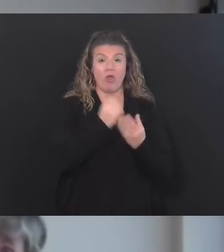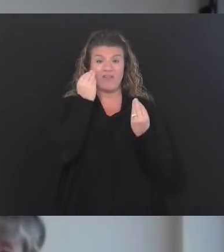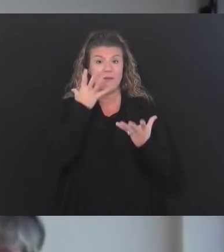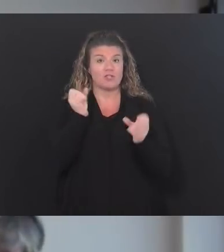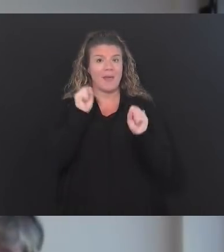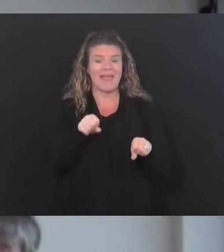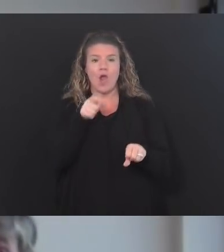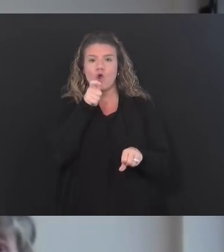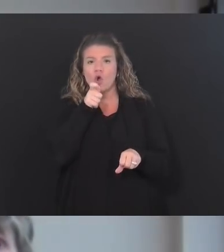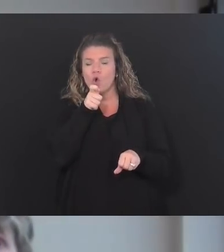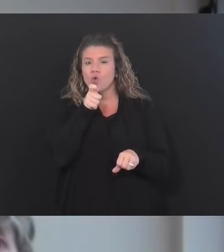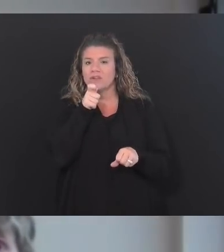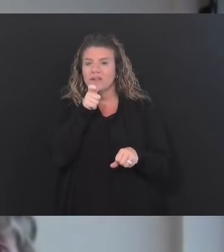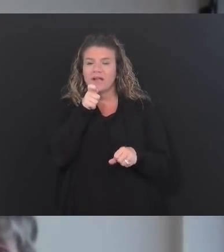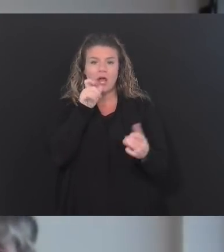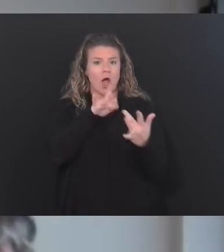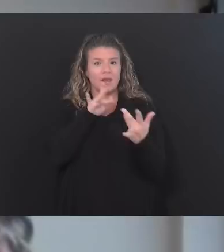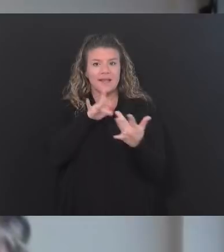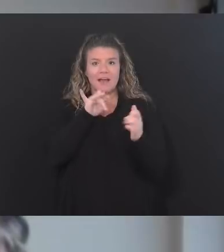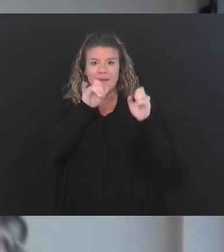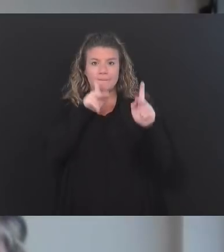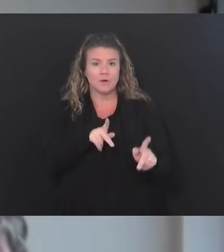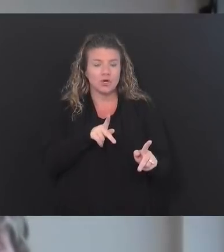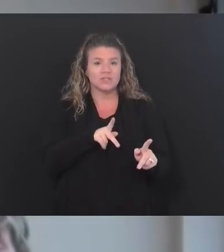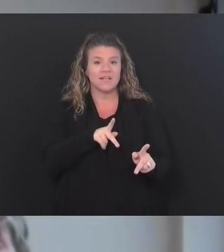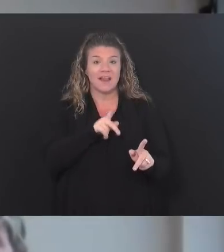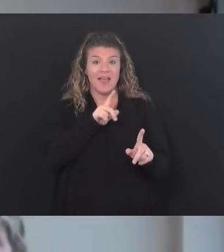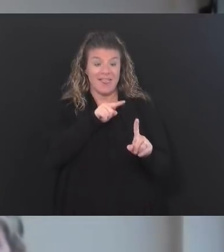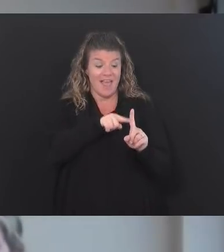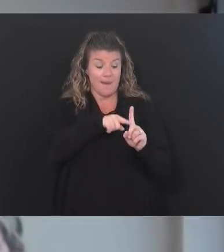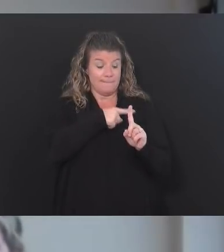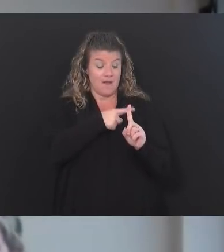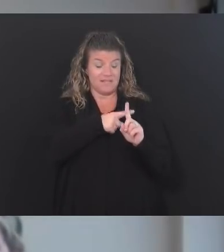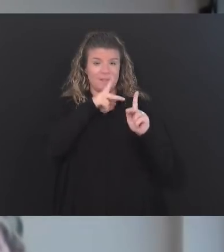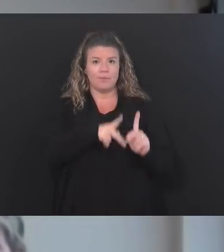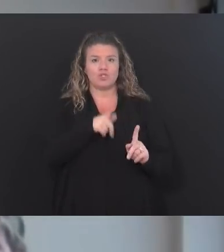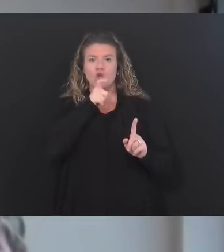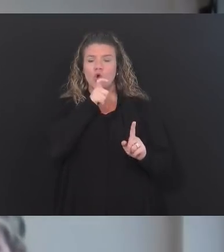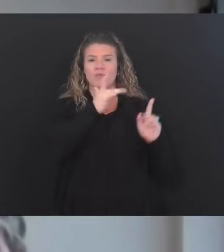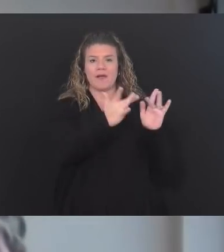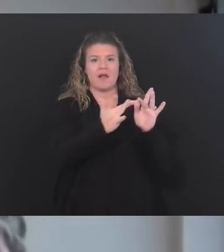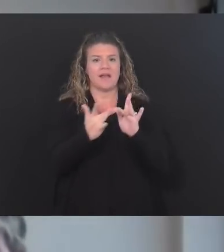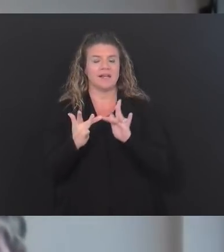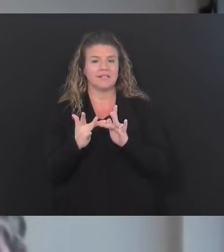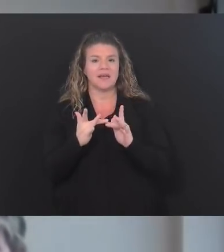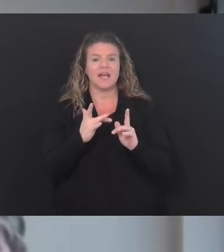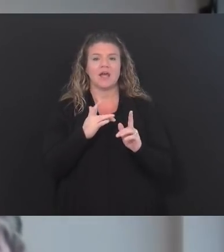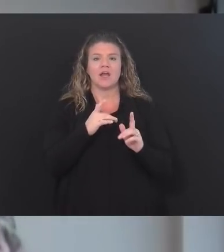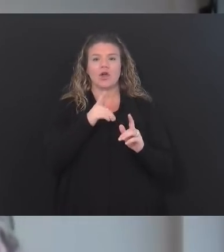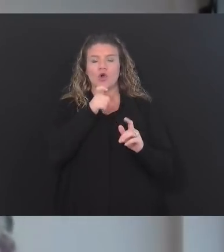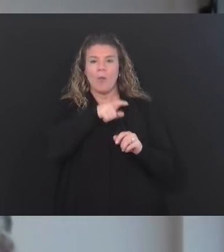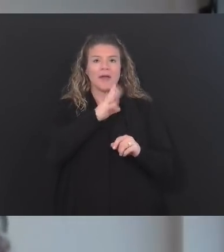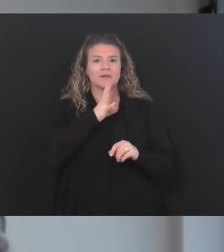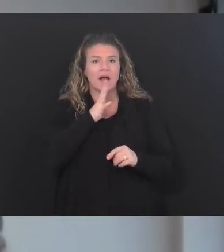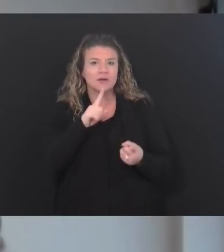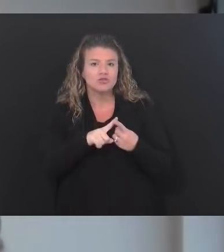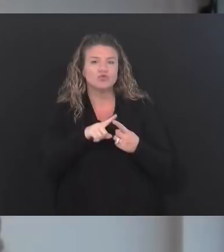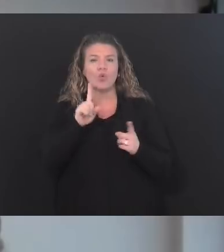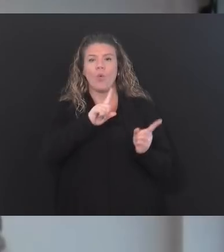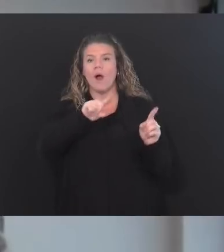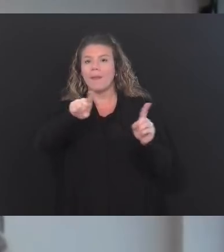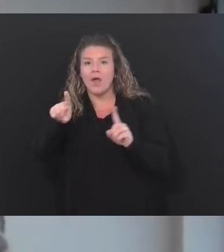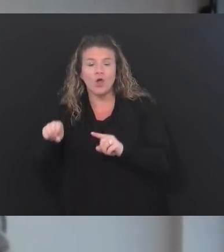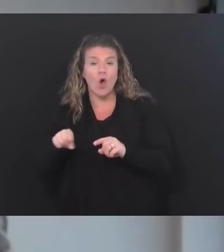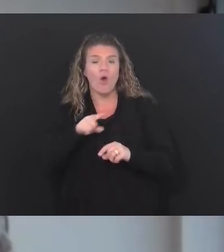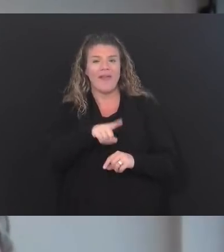individual person who has been, we know, is positive. They then identify and talk to them or whoever they can